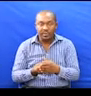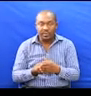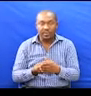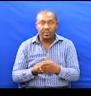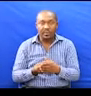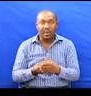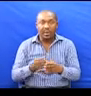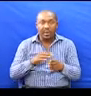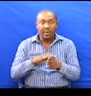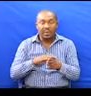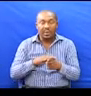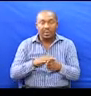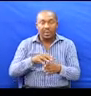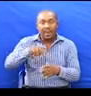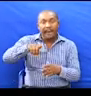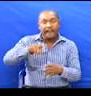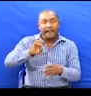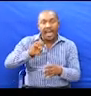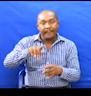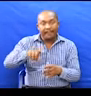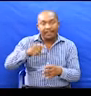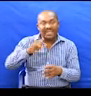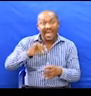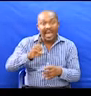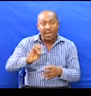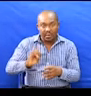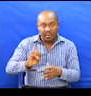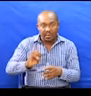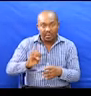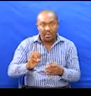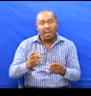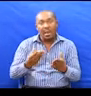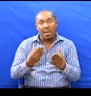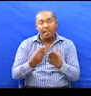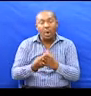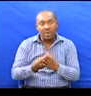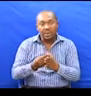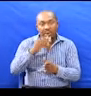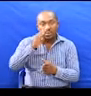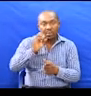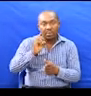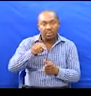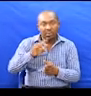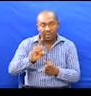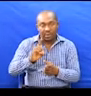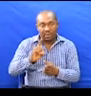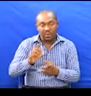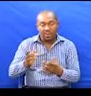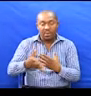bond, is where now we are going to get a type of protein known as first